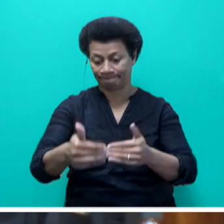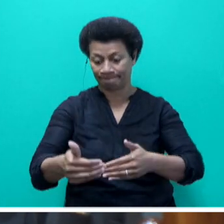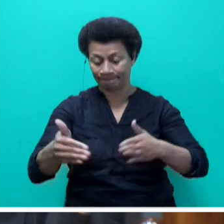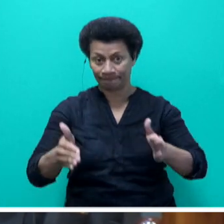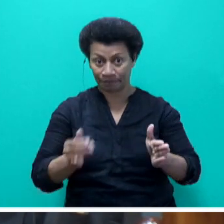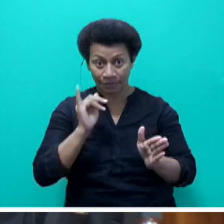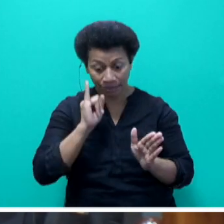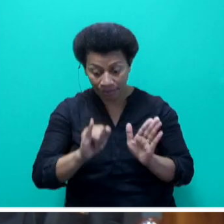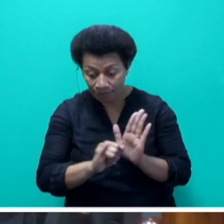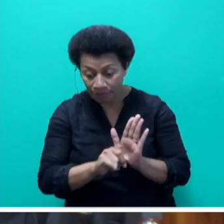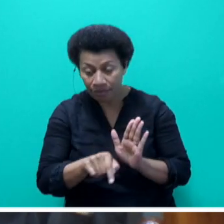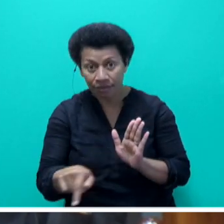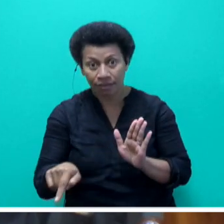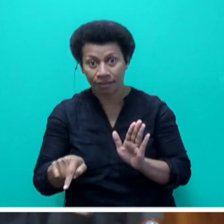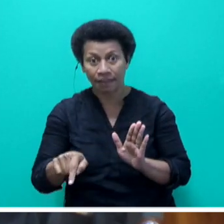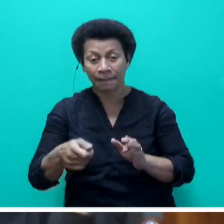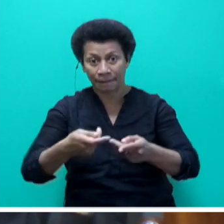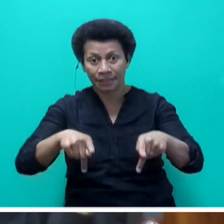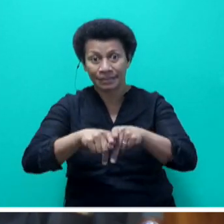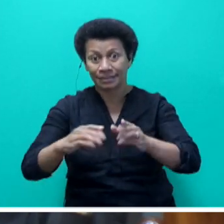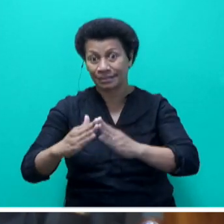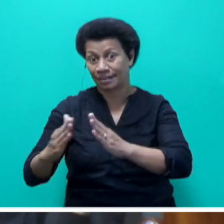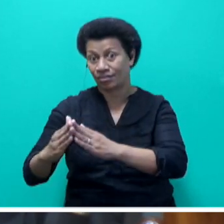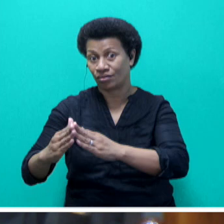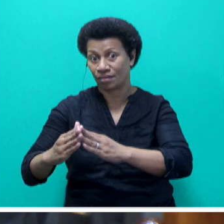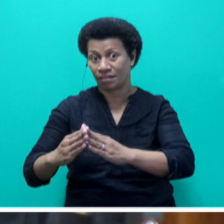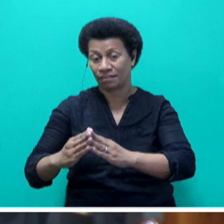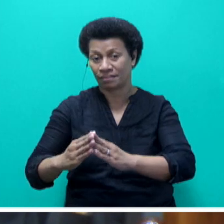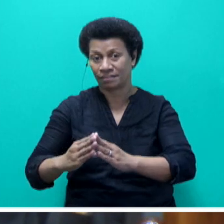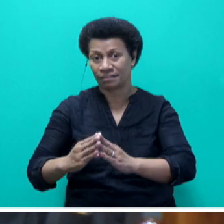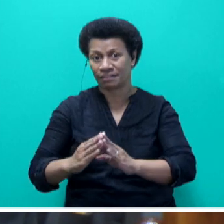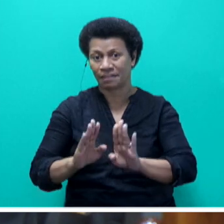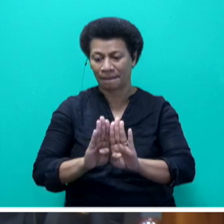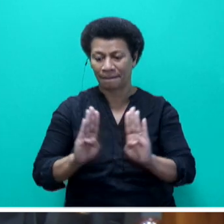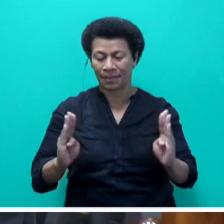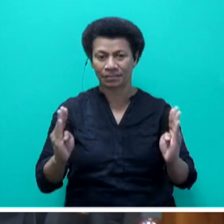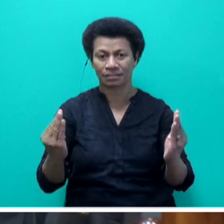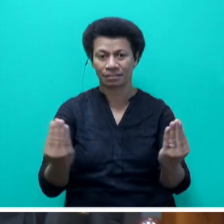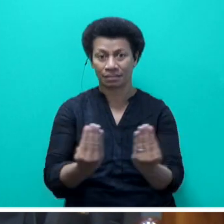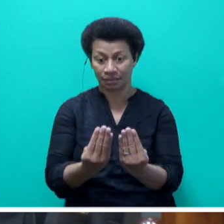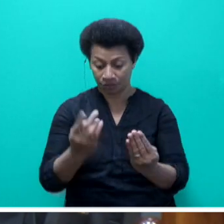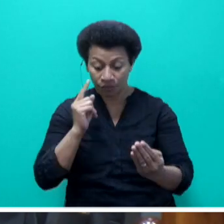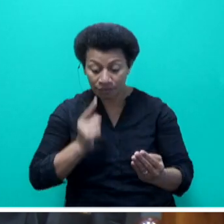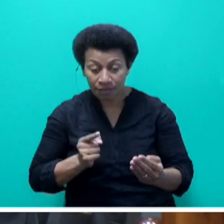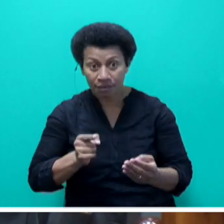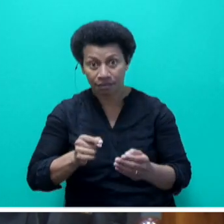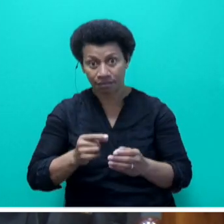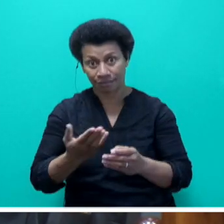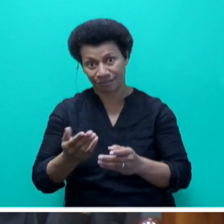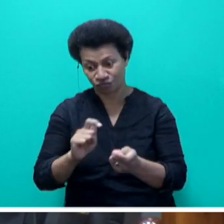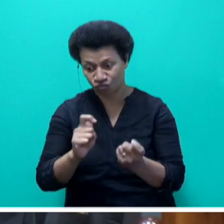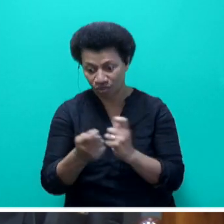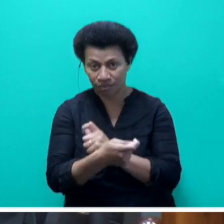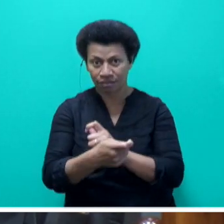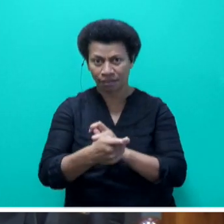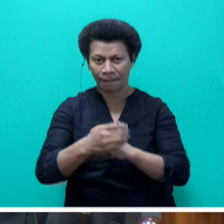within the town boundary, and these include areas that have already gone significant changes in development pattern and